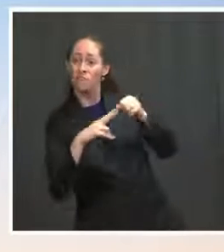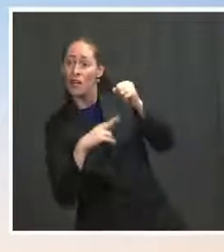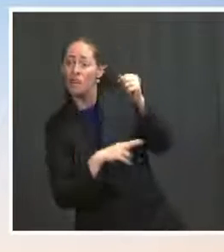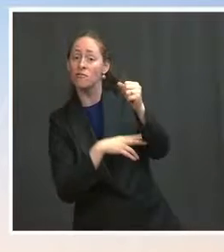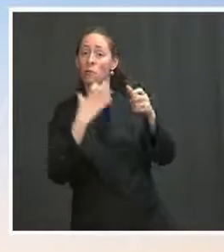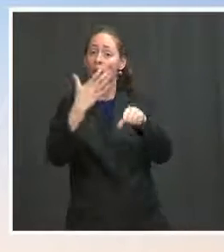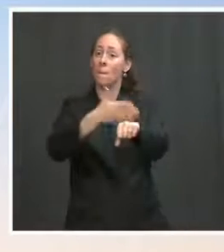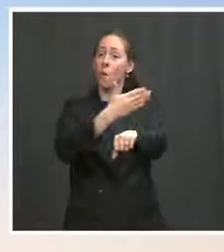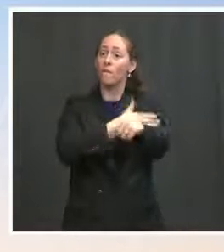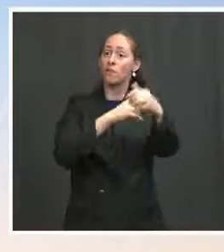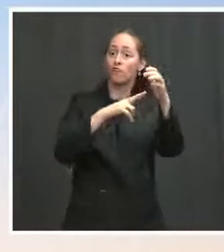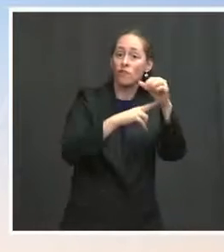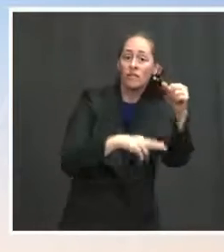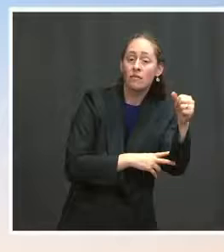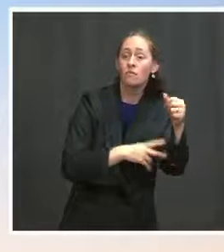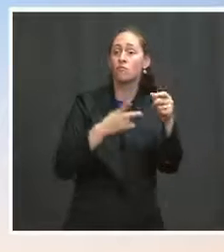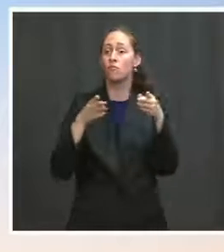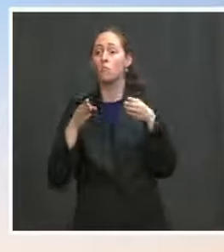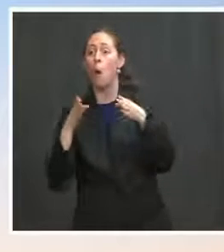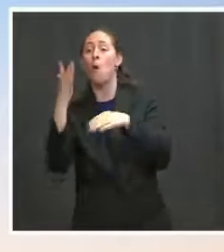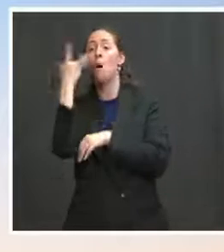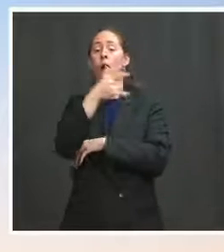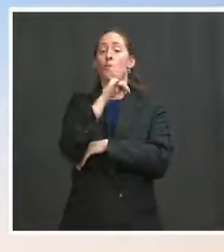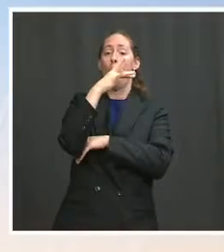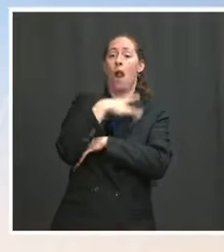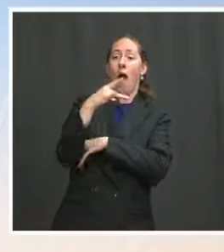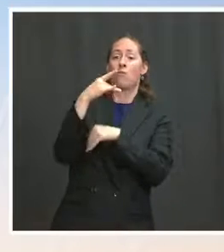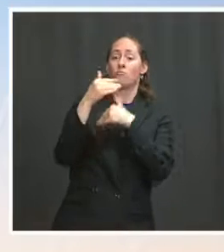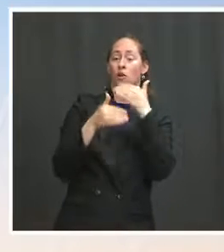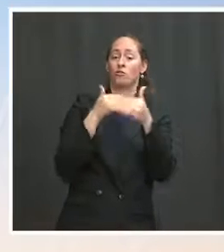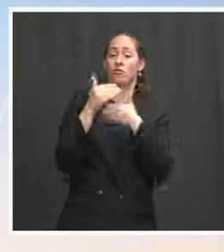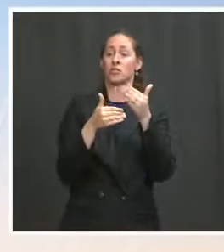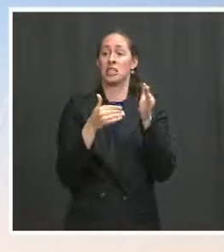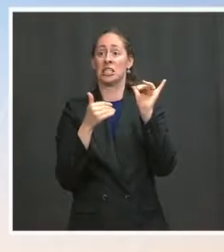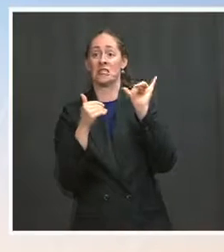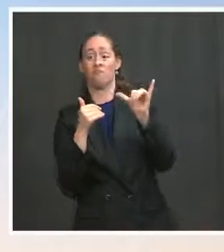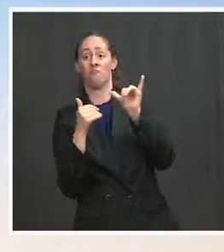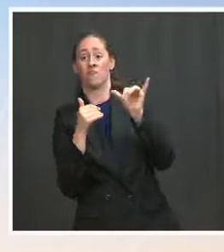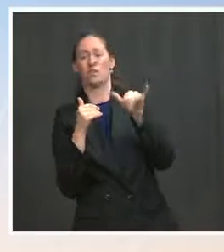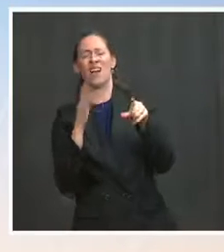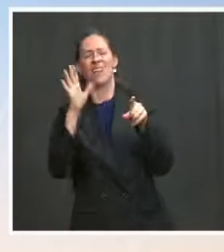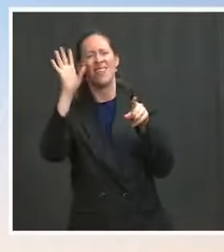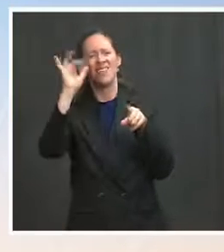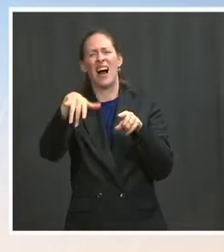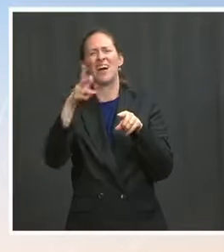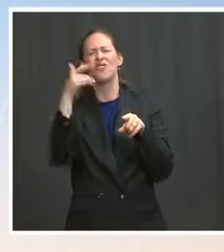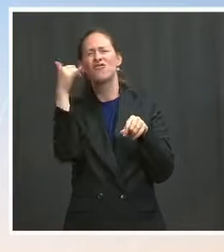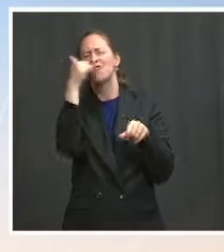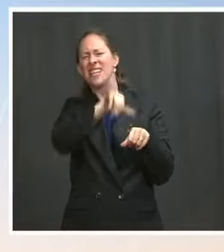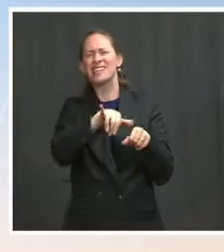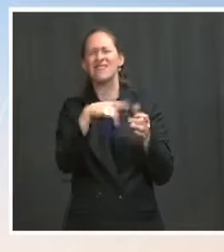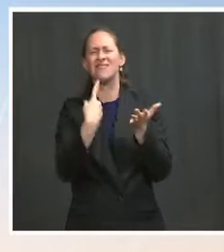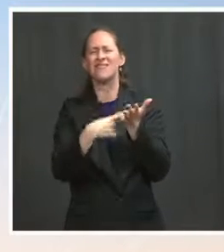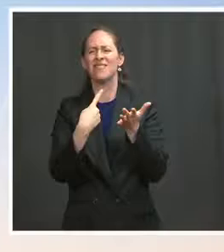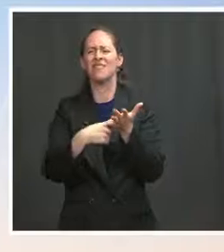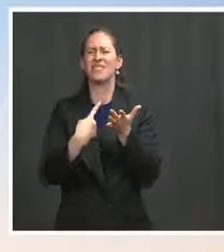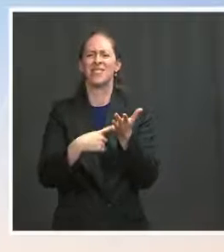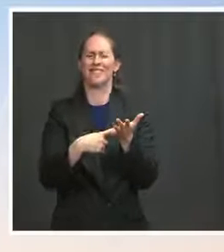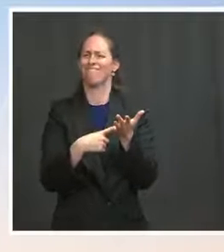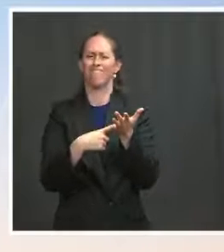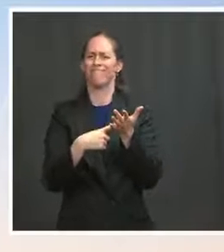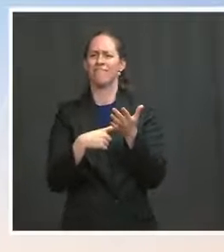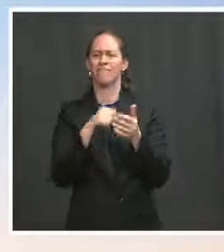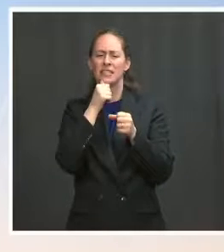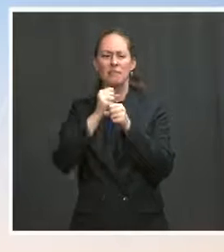because they don't like the mechanics of the process. That's a pretty absurd argument for them to make. Good luck on the political front on that argument. So